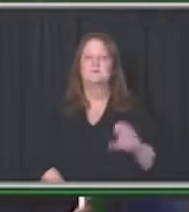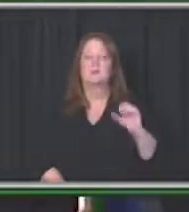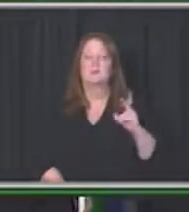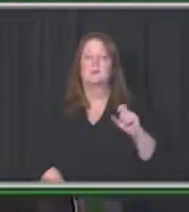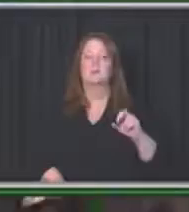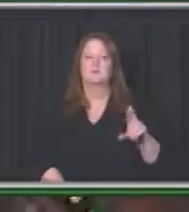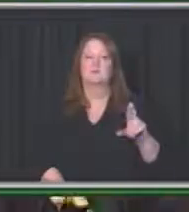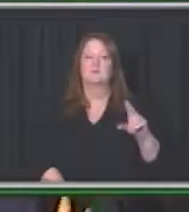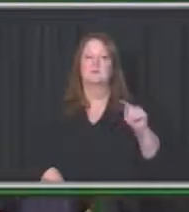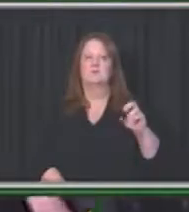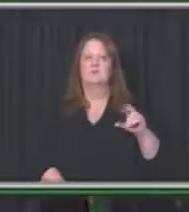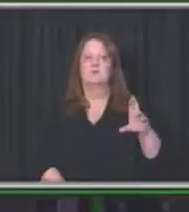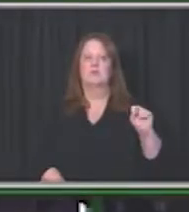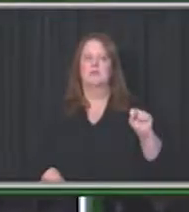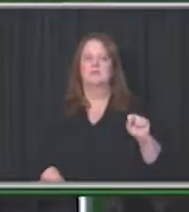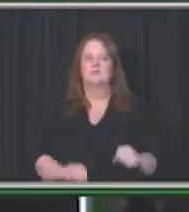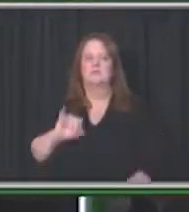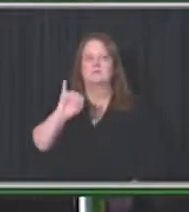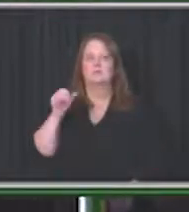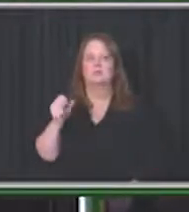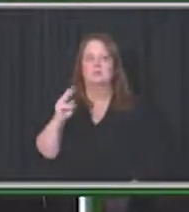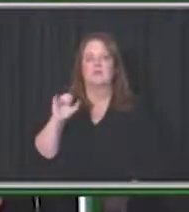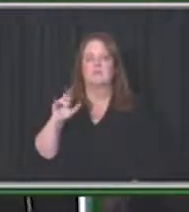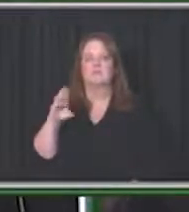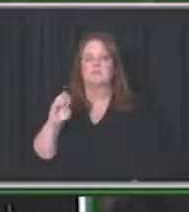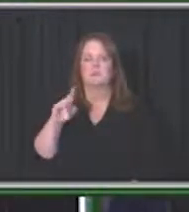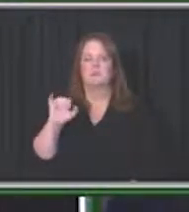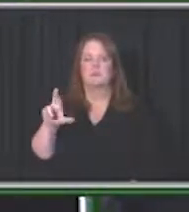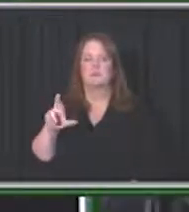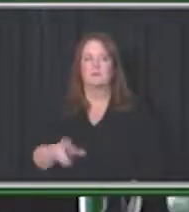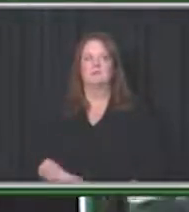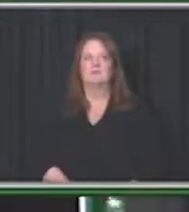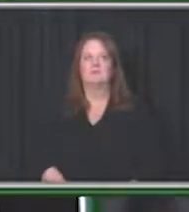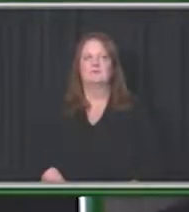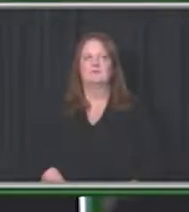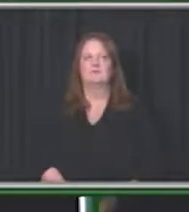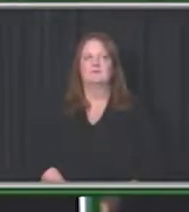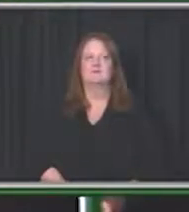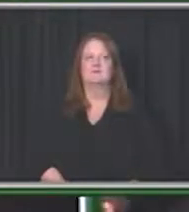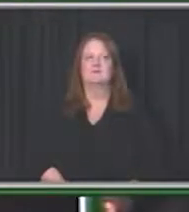Christopher Torres. Jasmine Veray.